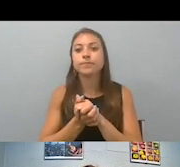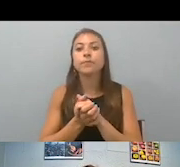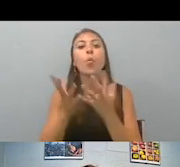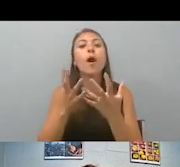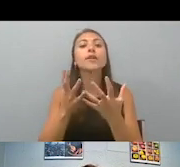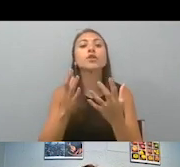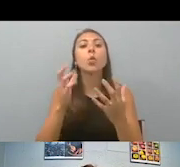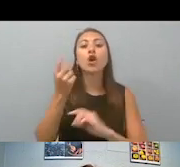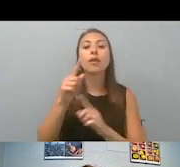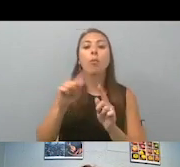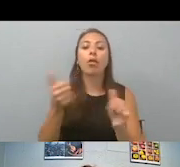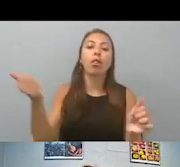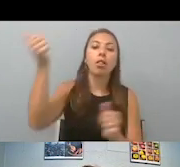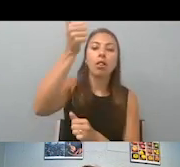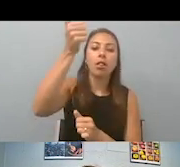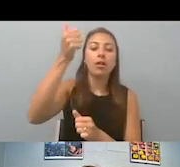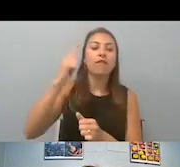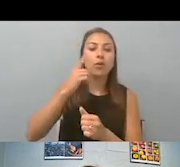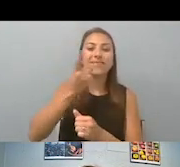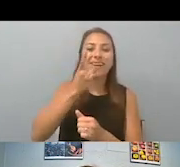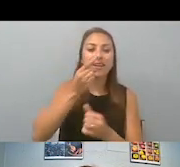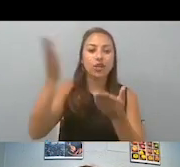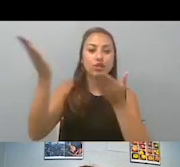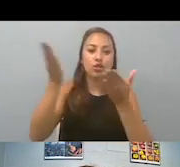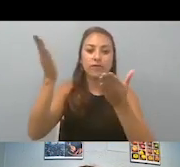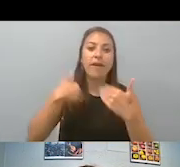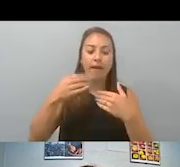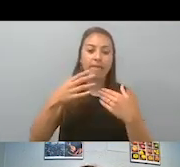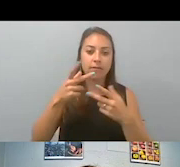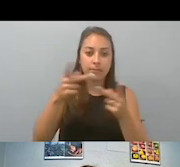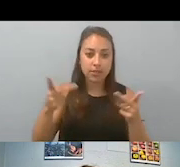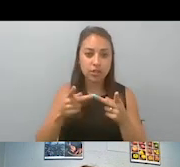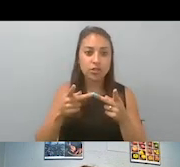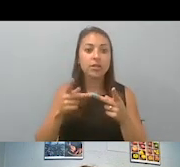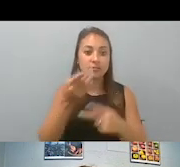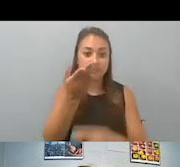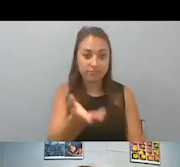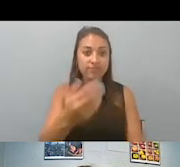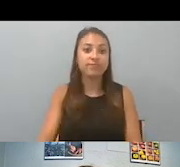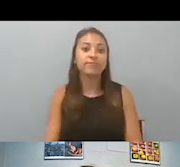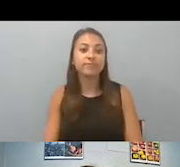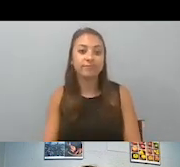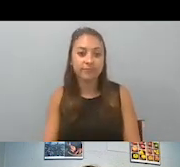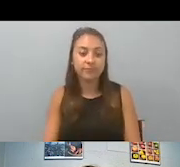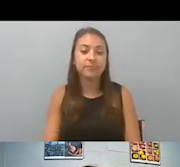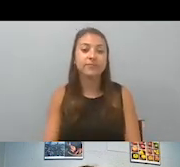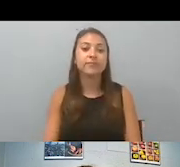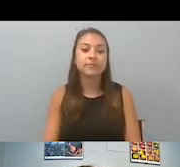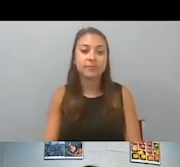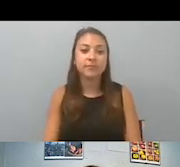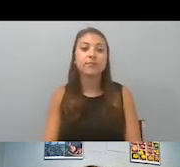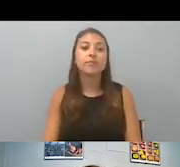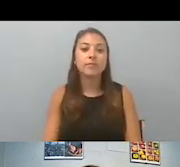administrative side of dining services, we have positions such as a sustainability internship. We have food sourcing interns.